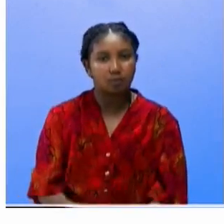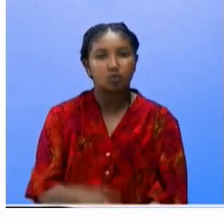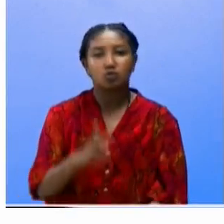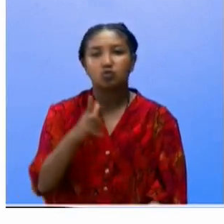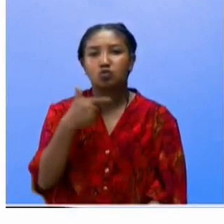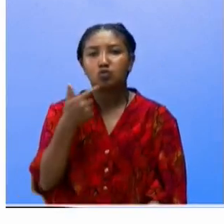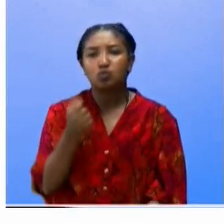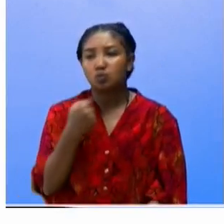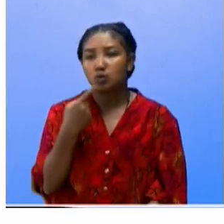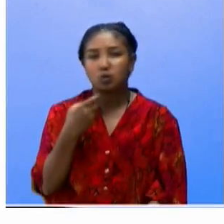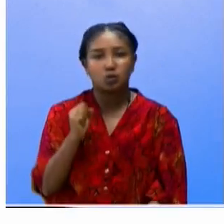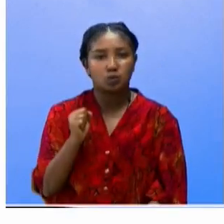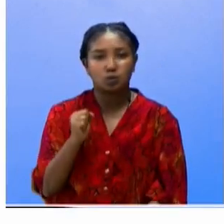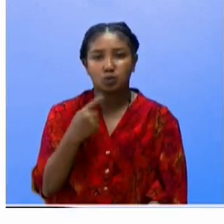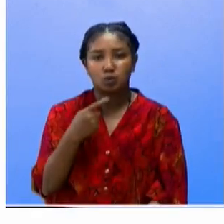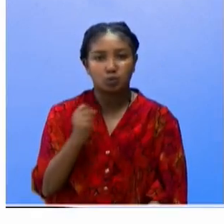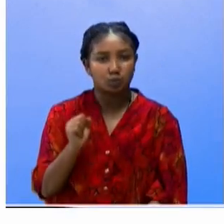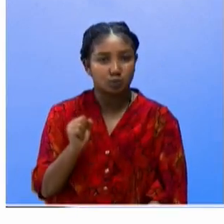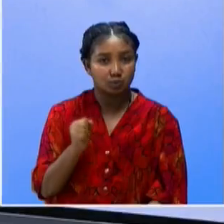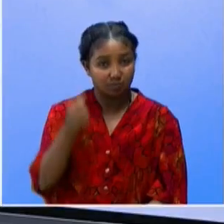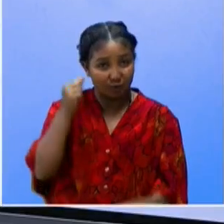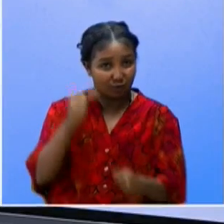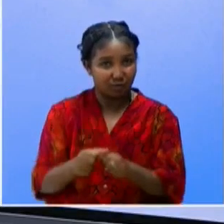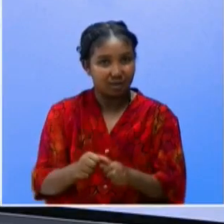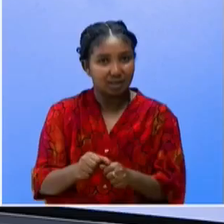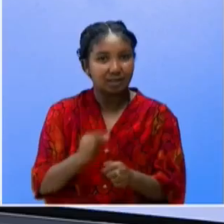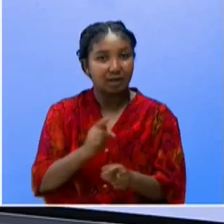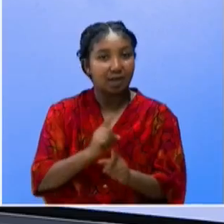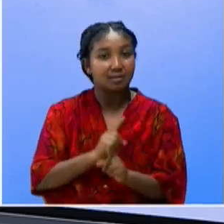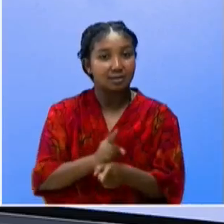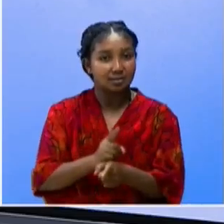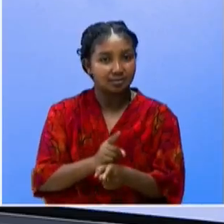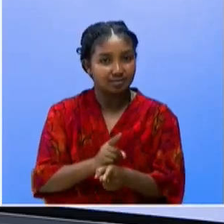whom? Bear your mind. It answers this question. What?